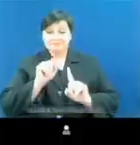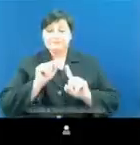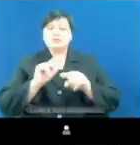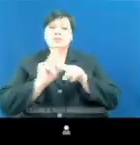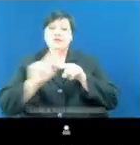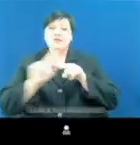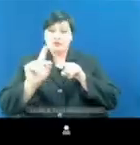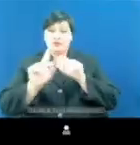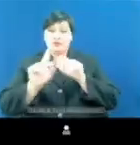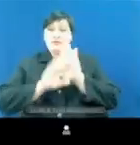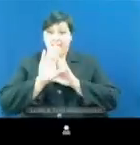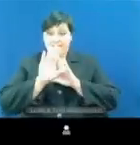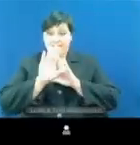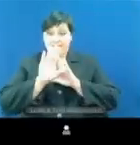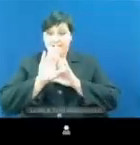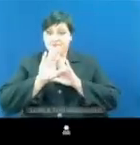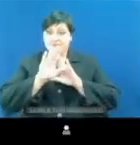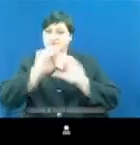development knowledge